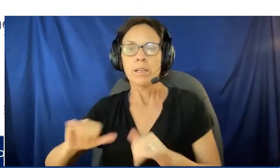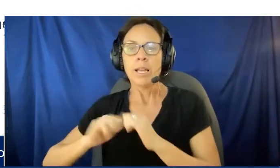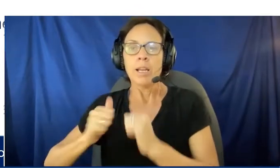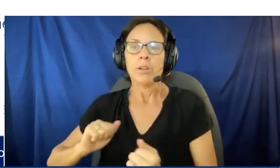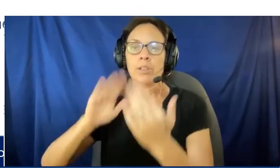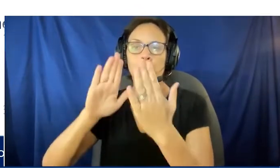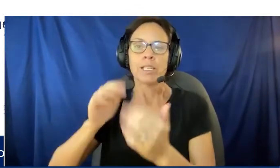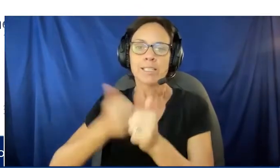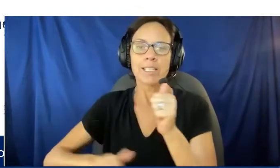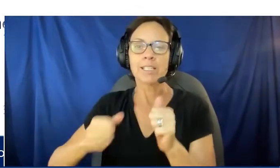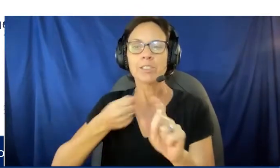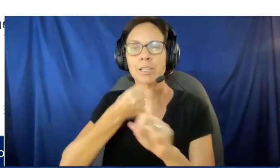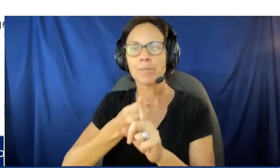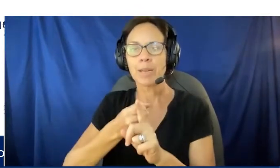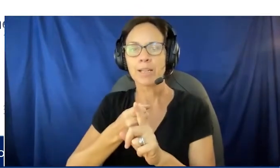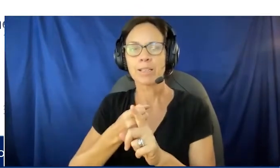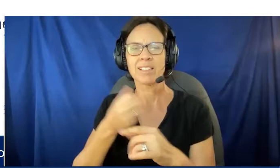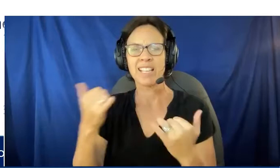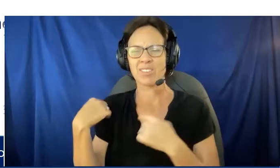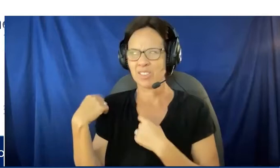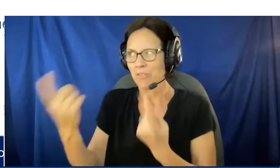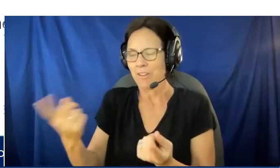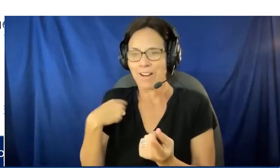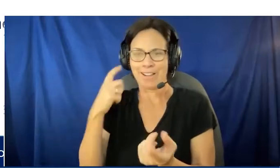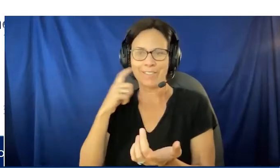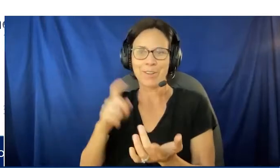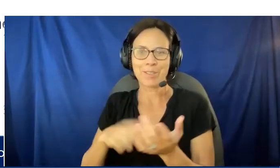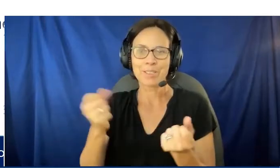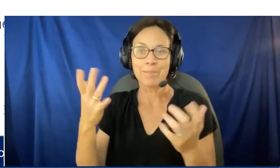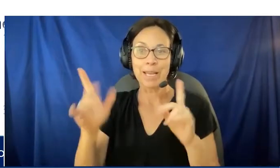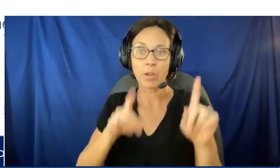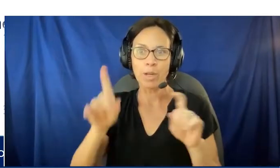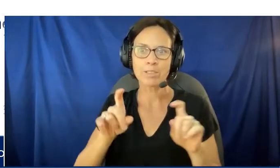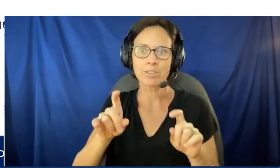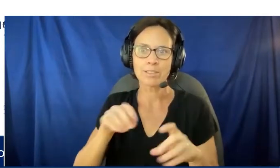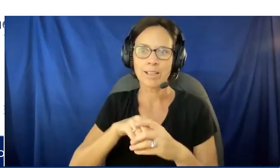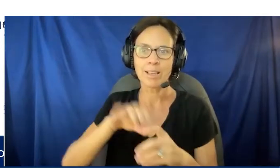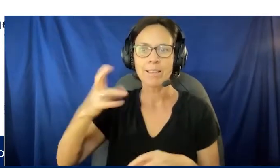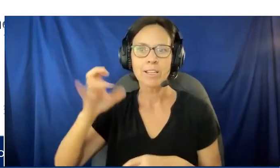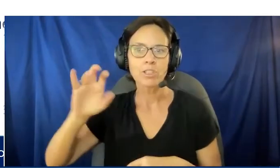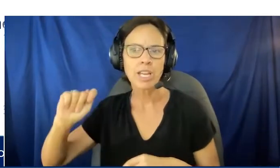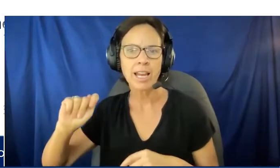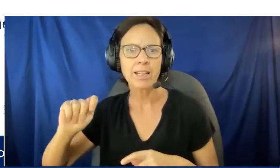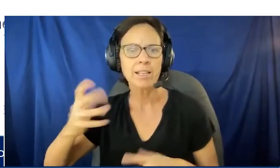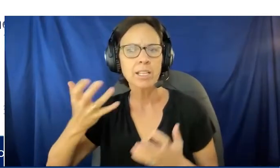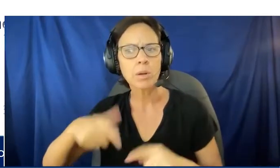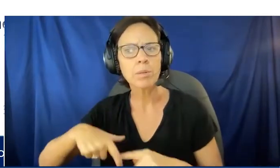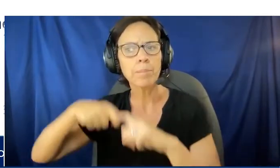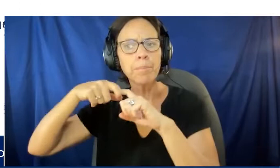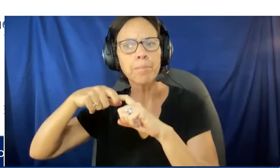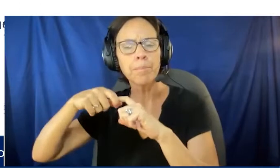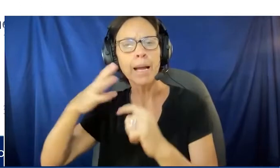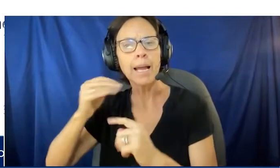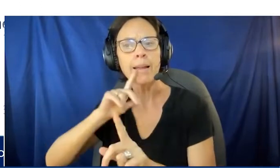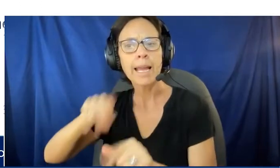point, I know that there have been a number of questions I've seen pop up. Do we want to take a minute and address some of those